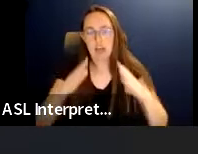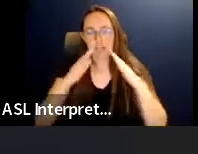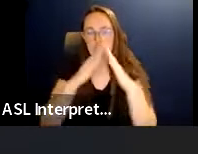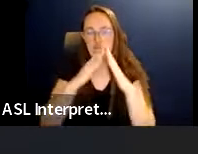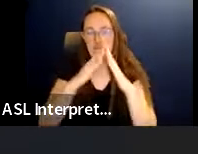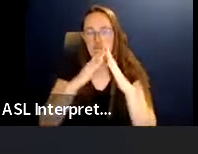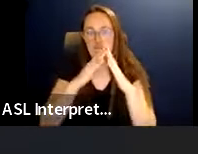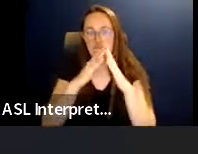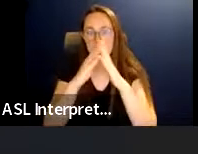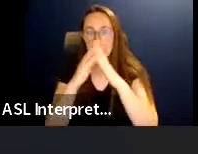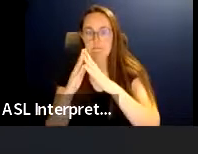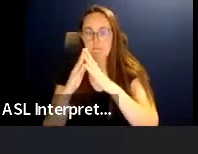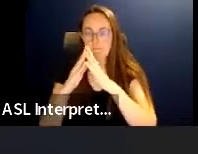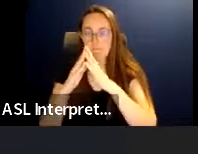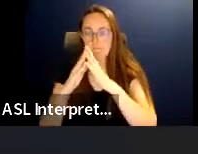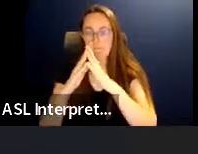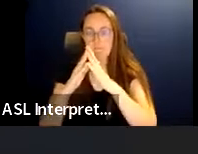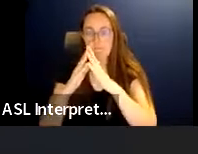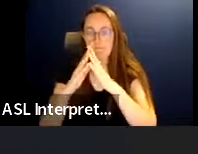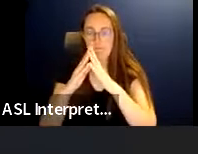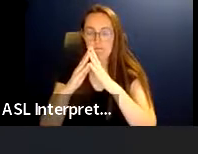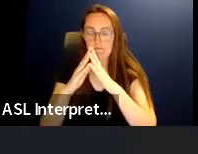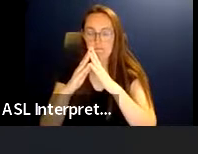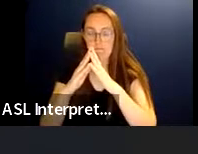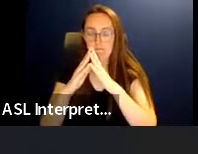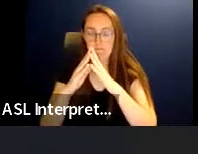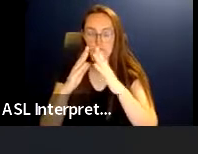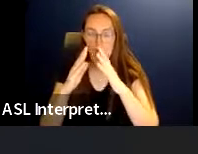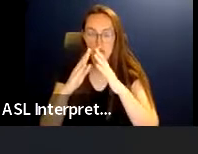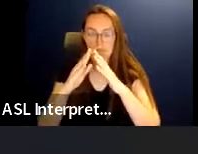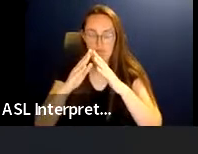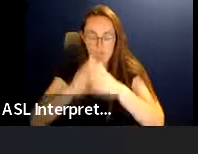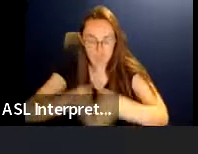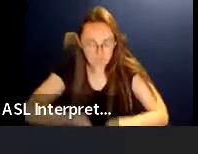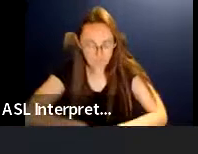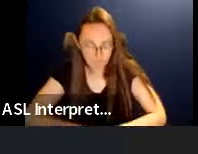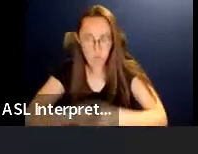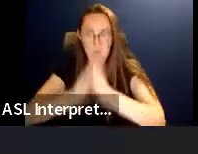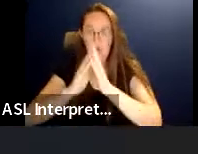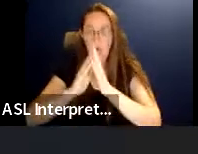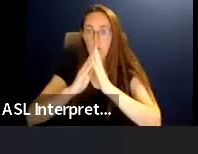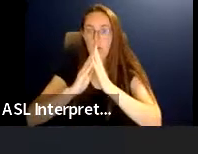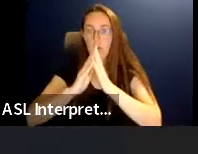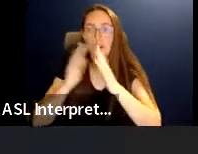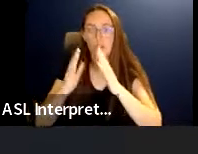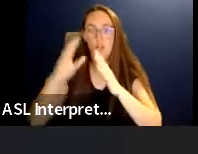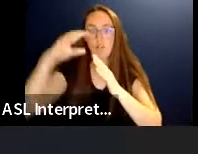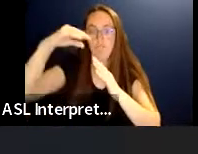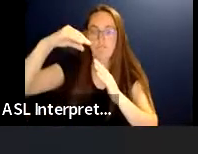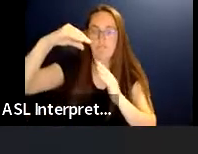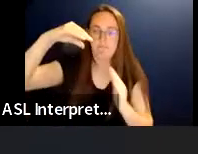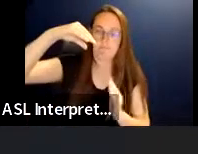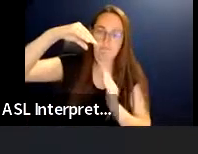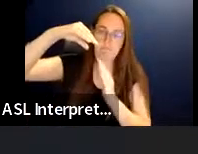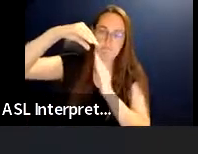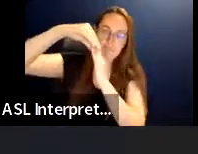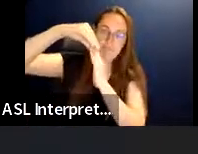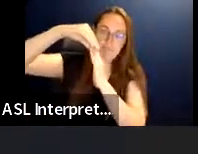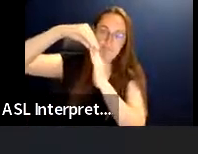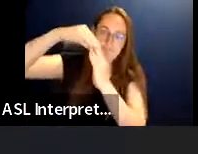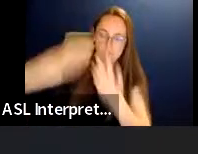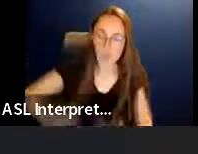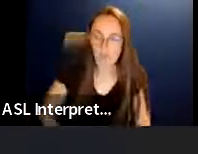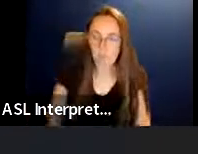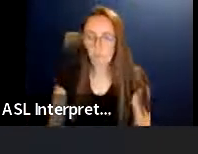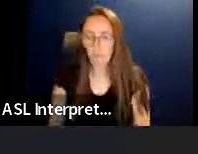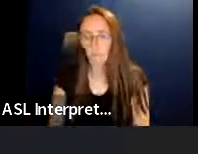created a track for the iPad to slide in horizontally. And so this little track just rests right over the top